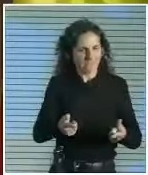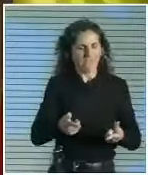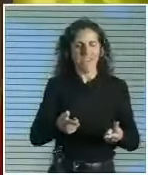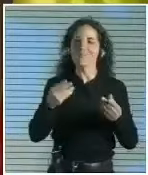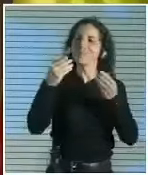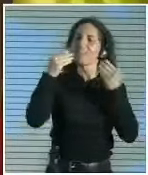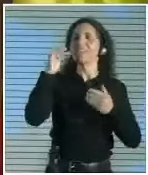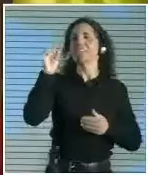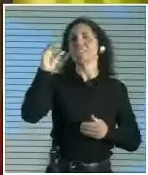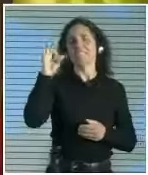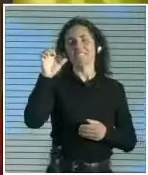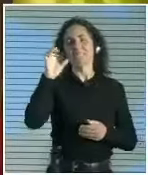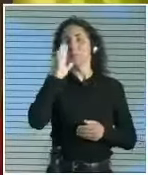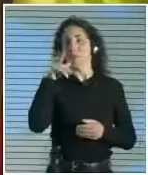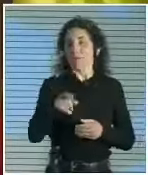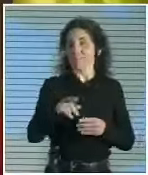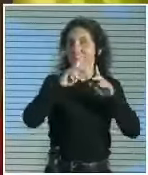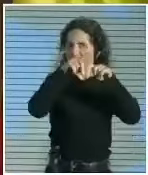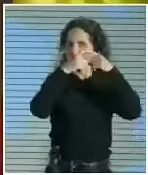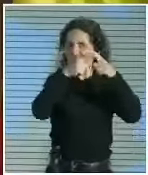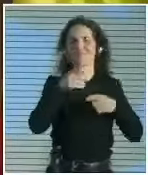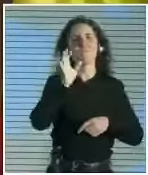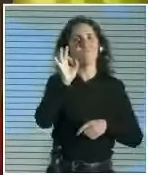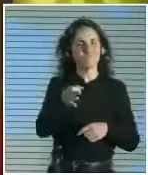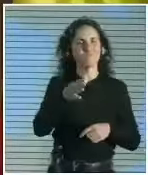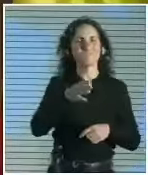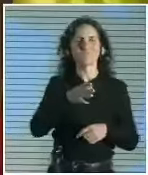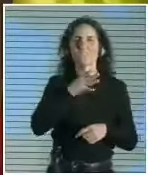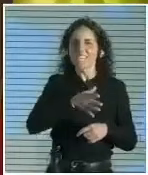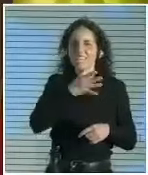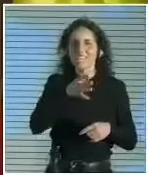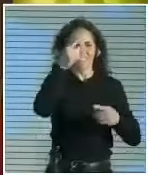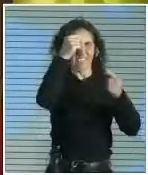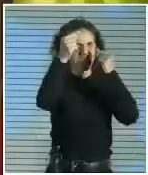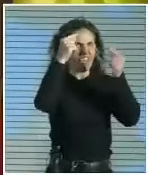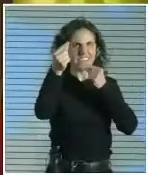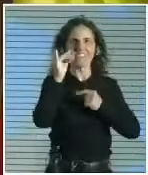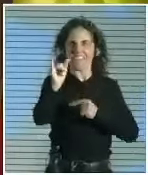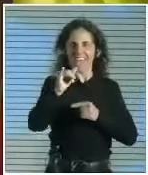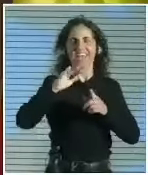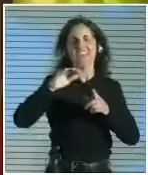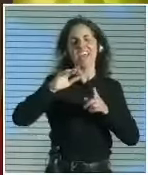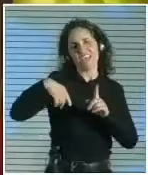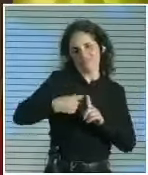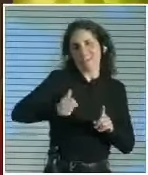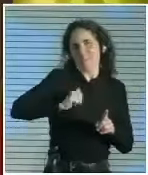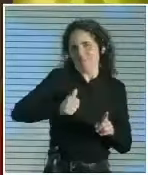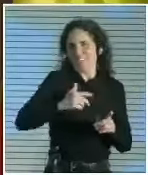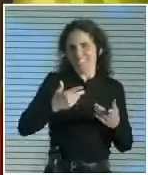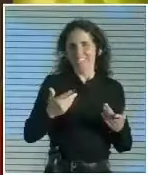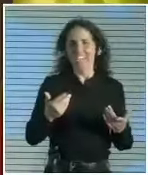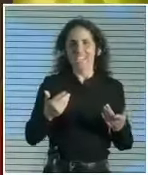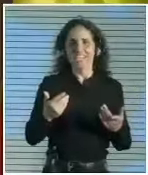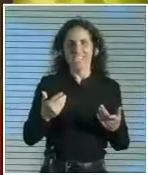to put that data to good use, right? For destination makers to make better destination managers,